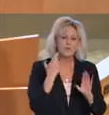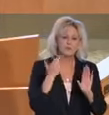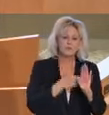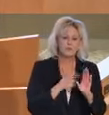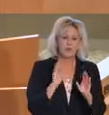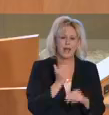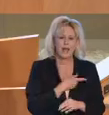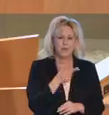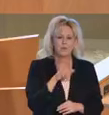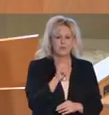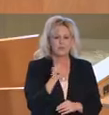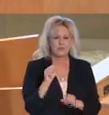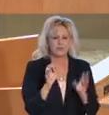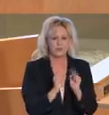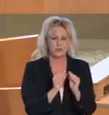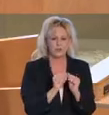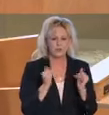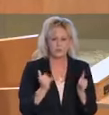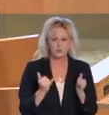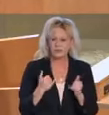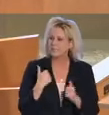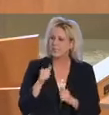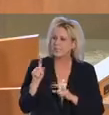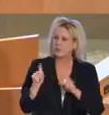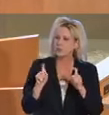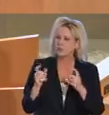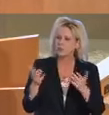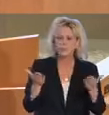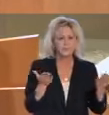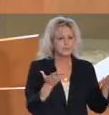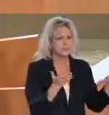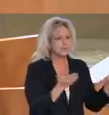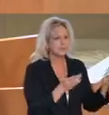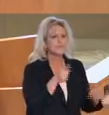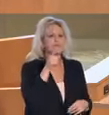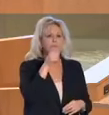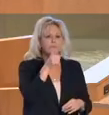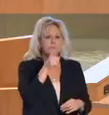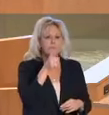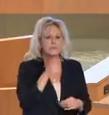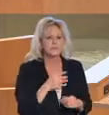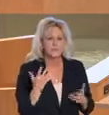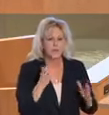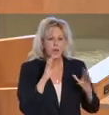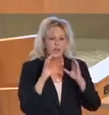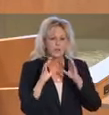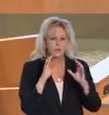today. And I don't know, David, do you have any questions or...